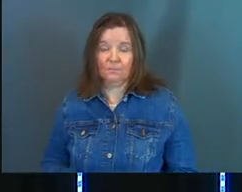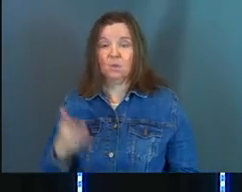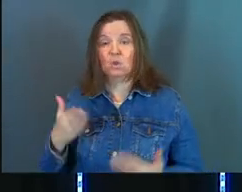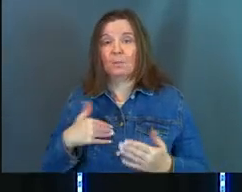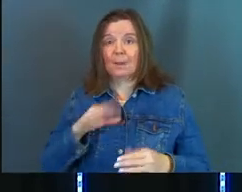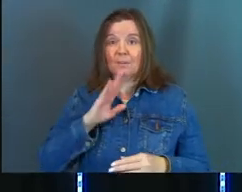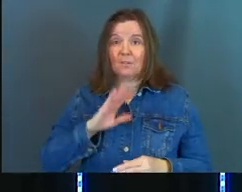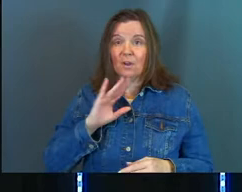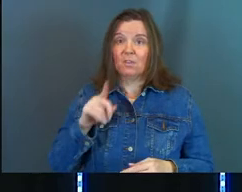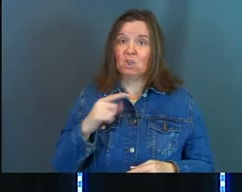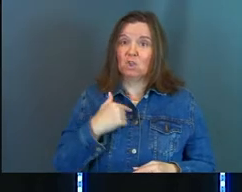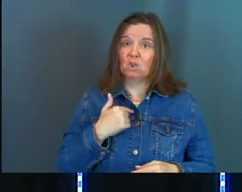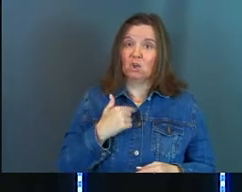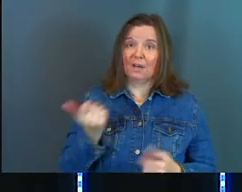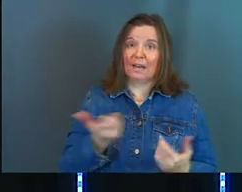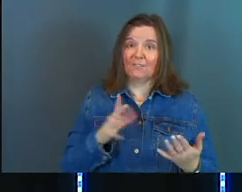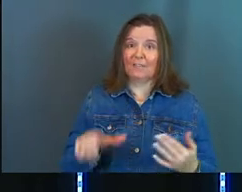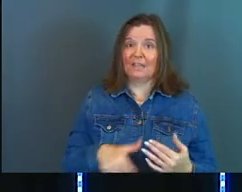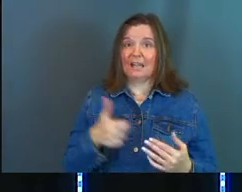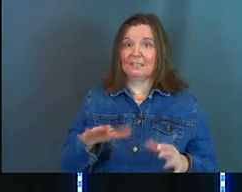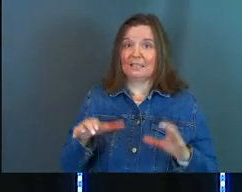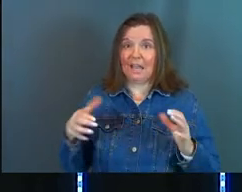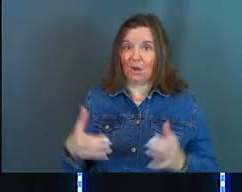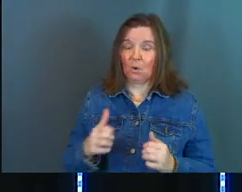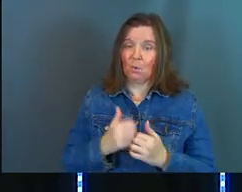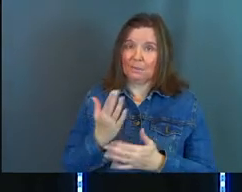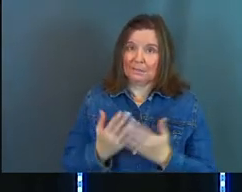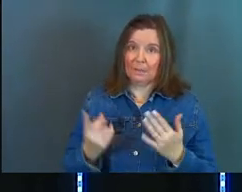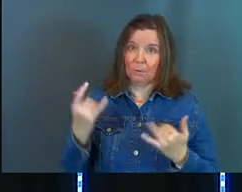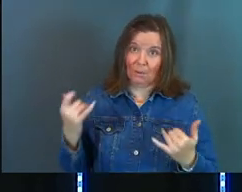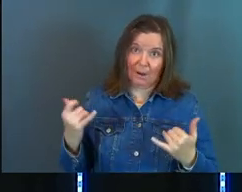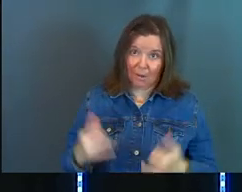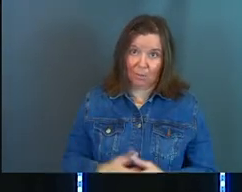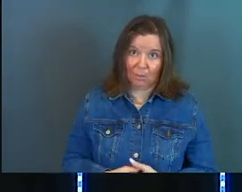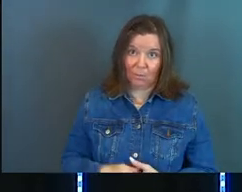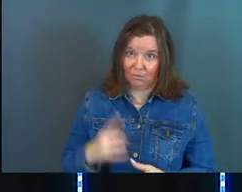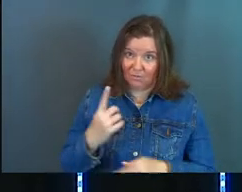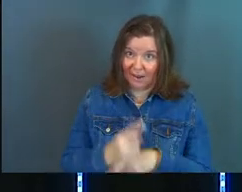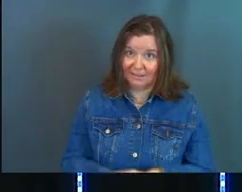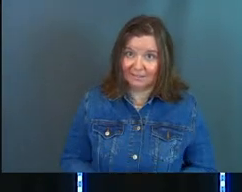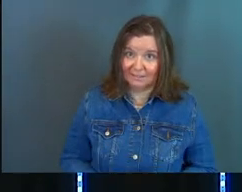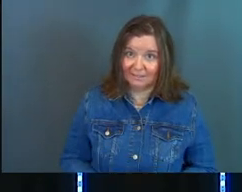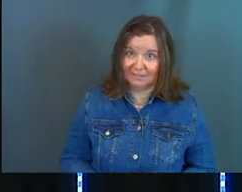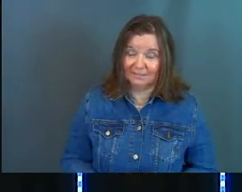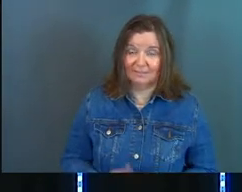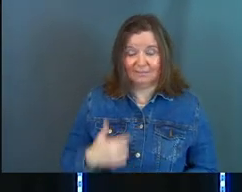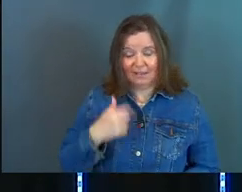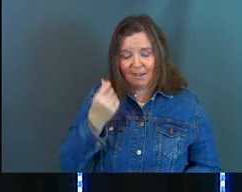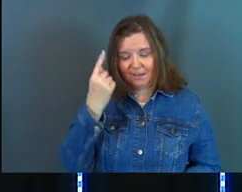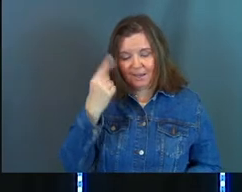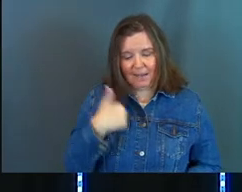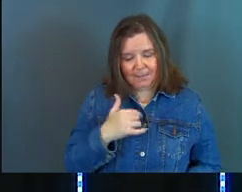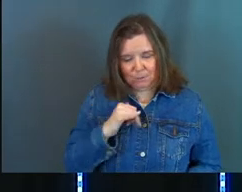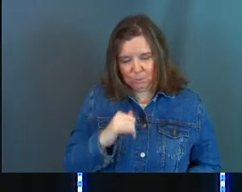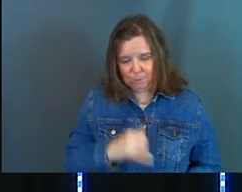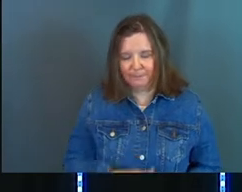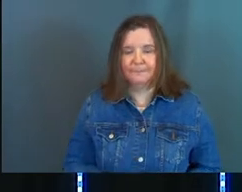You might be frustrated that you're in an everything else category with somebody right now, right? I get it. Me